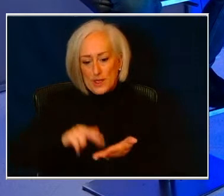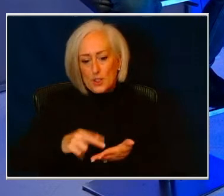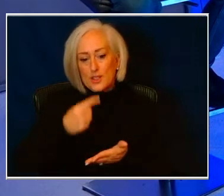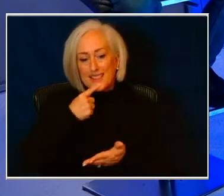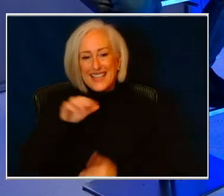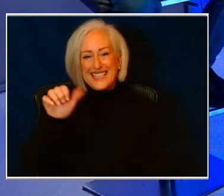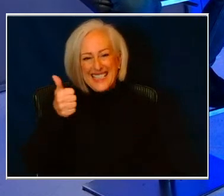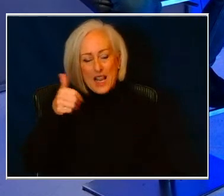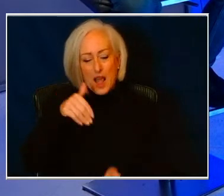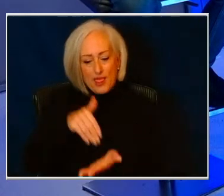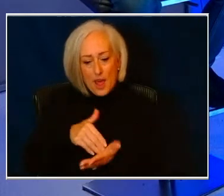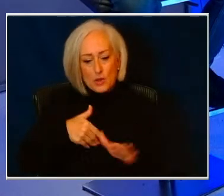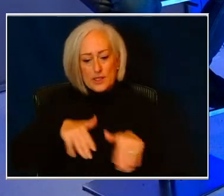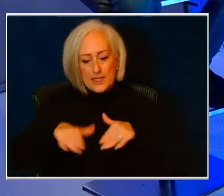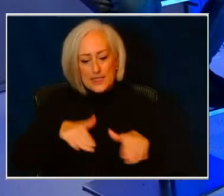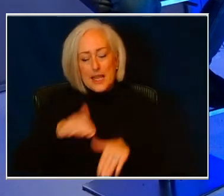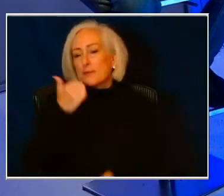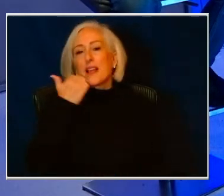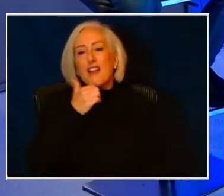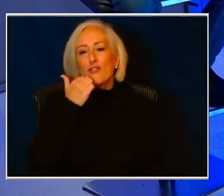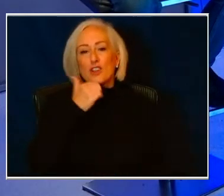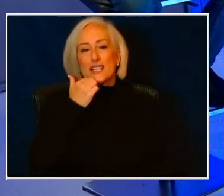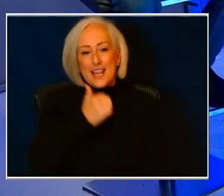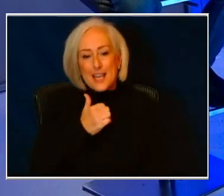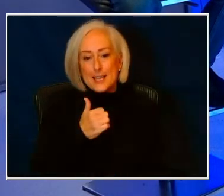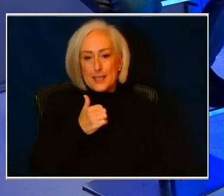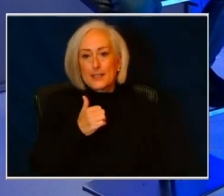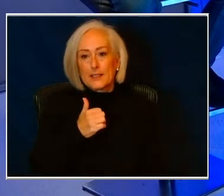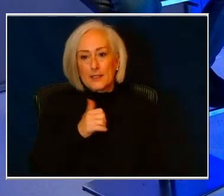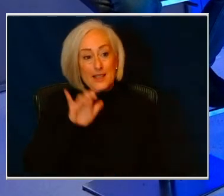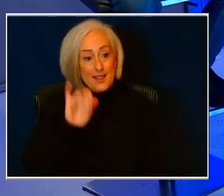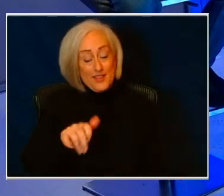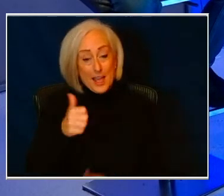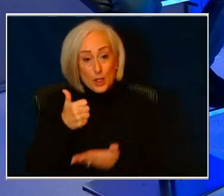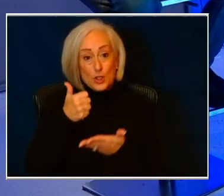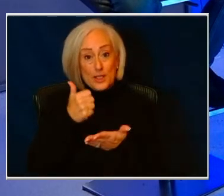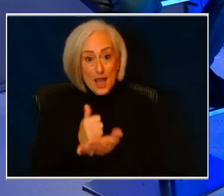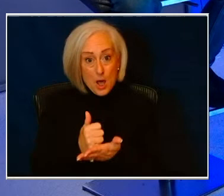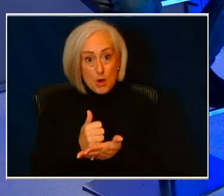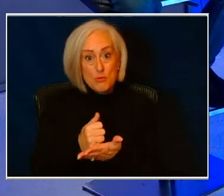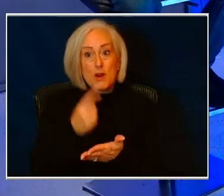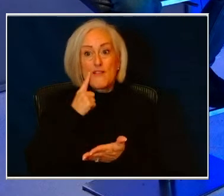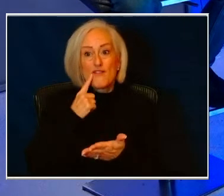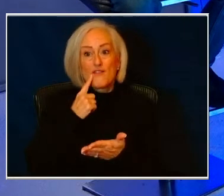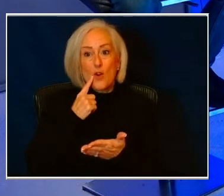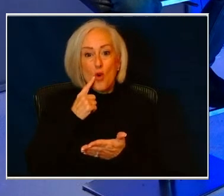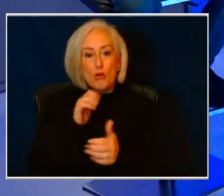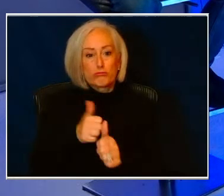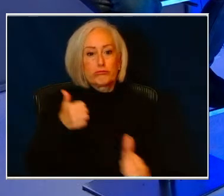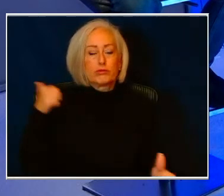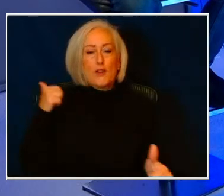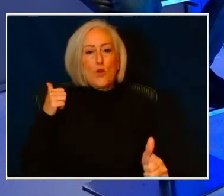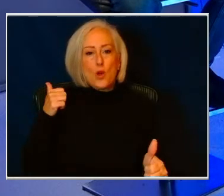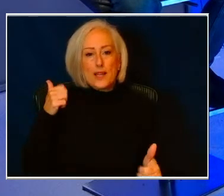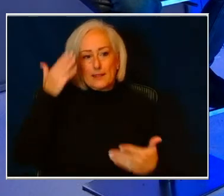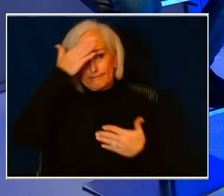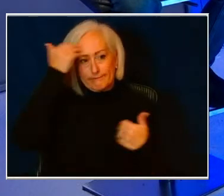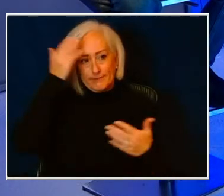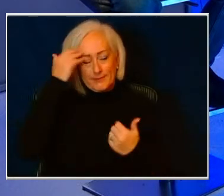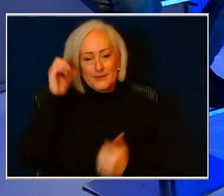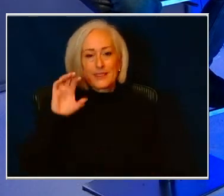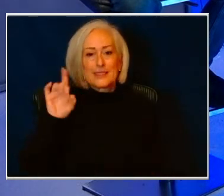talk about as like the gold standard of steps to get in, that could be a prescription for staving off dementia. Does walking help